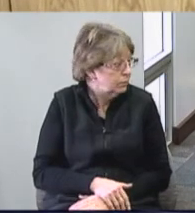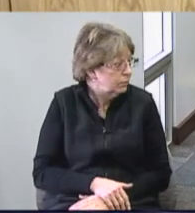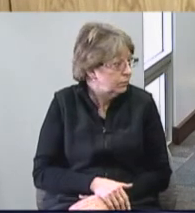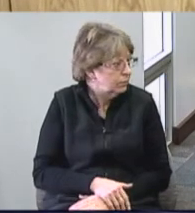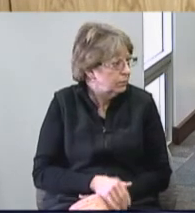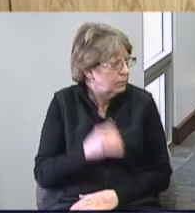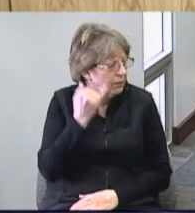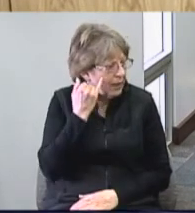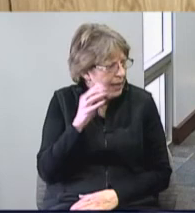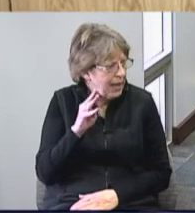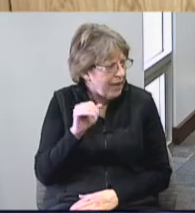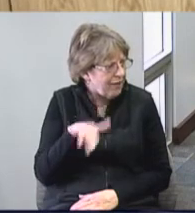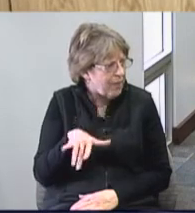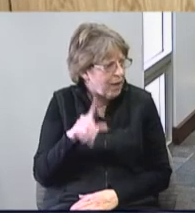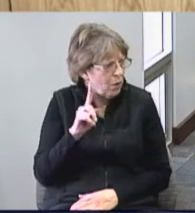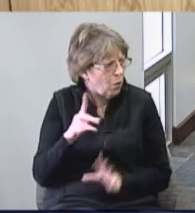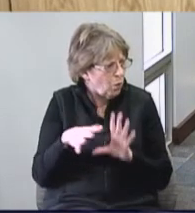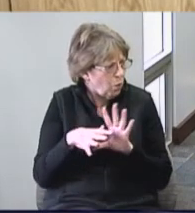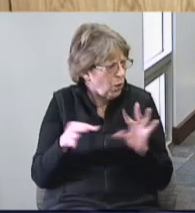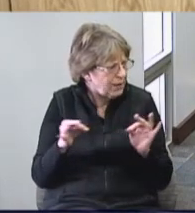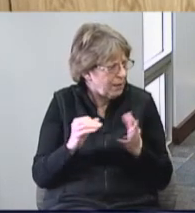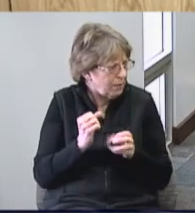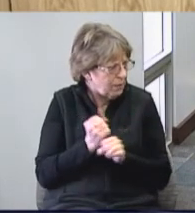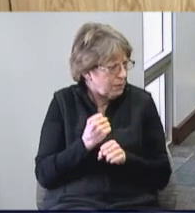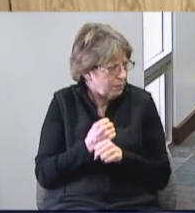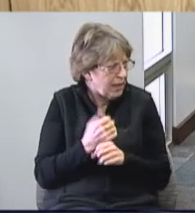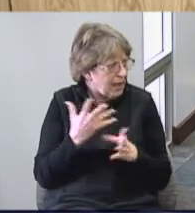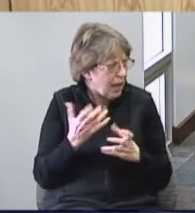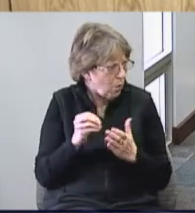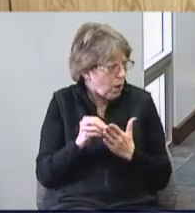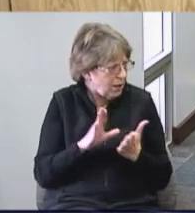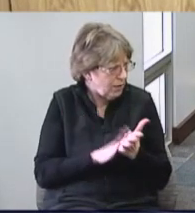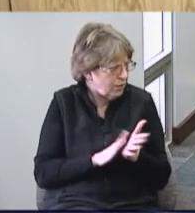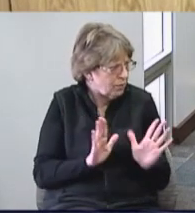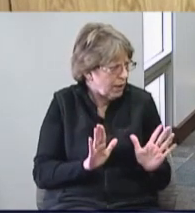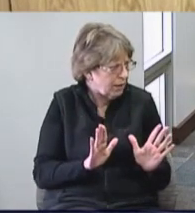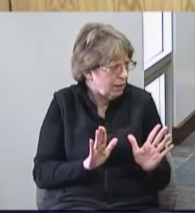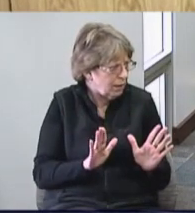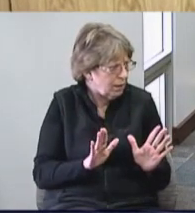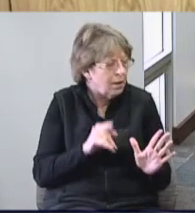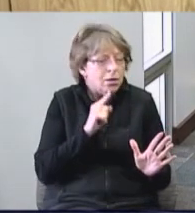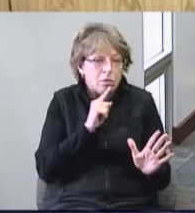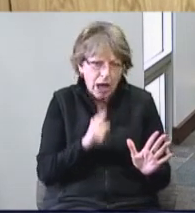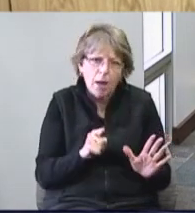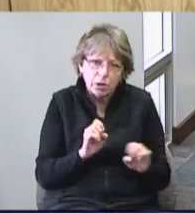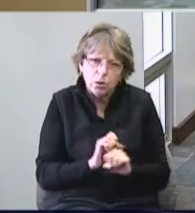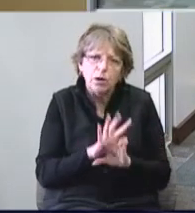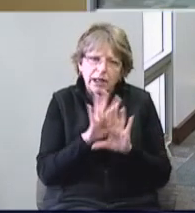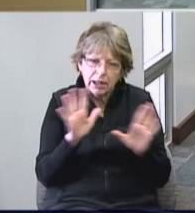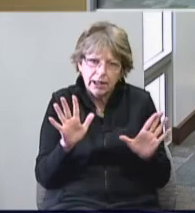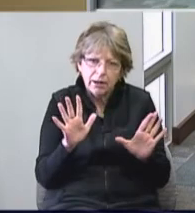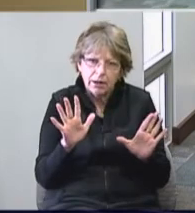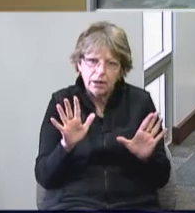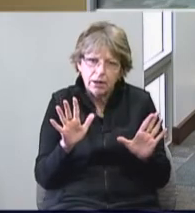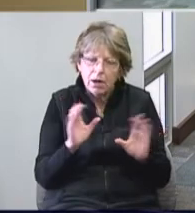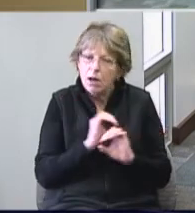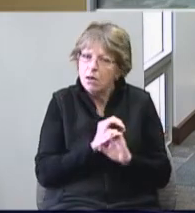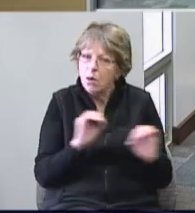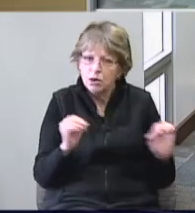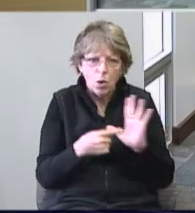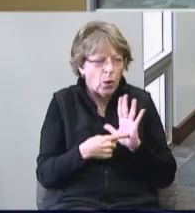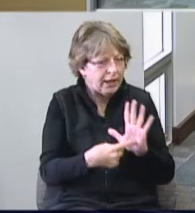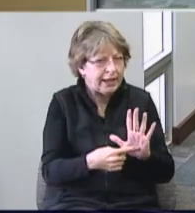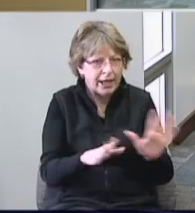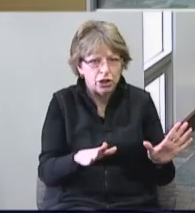If I may, Sure. one statement that was made there, I just want this record to be absolutely clear that there is no indication,